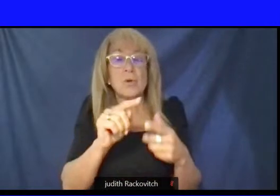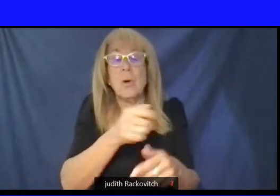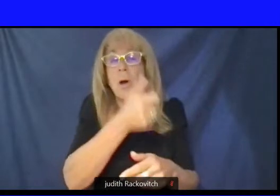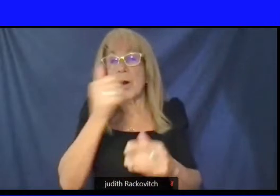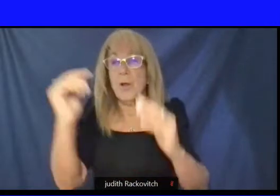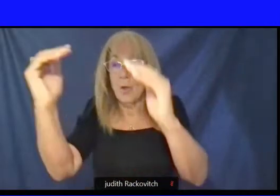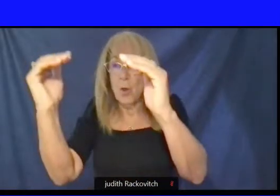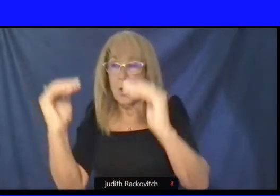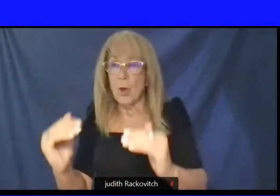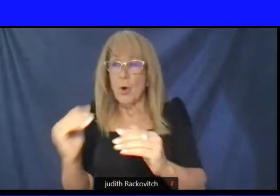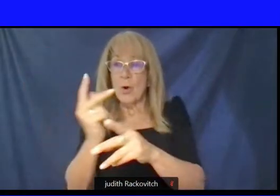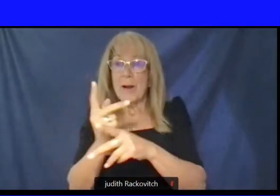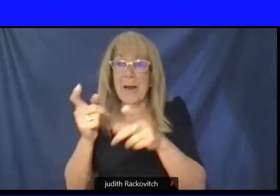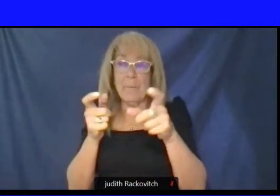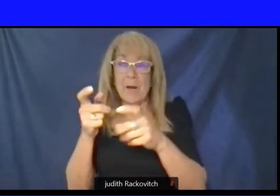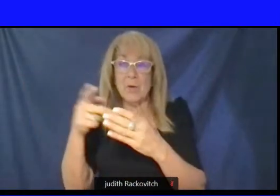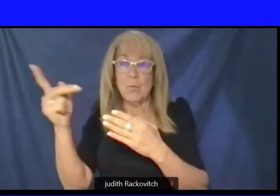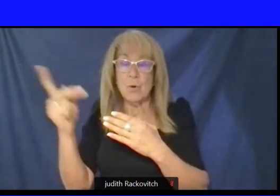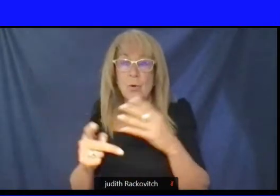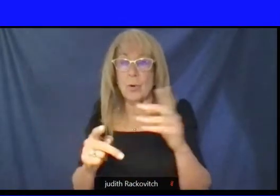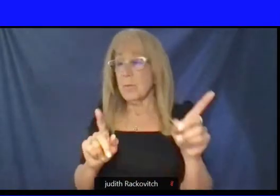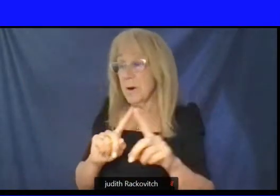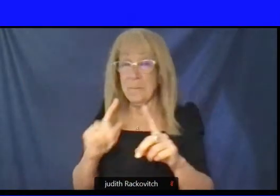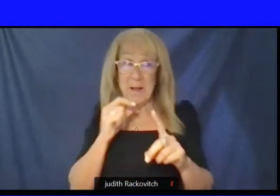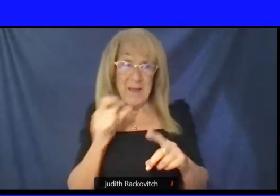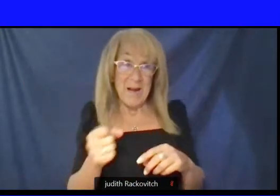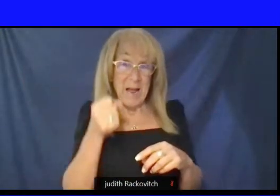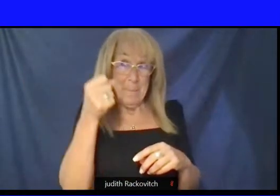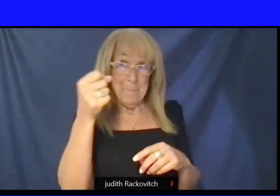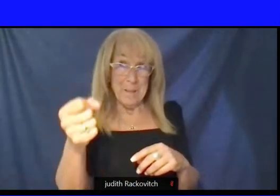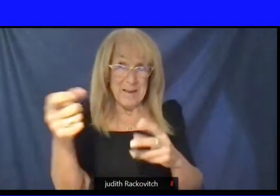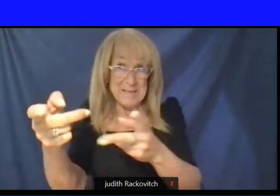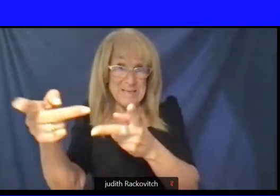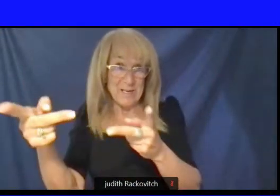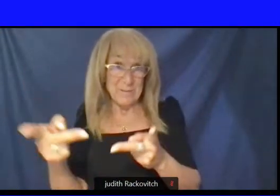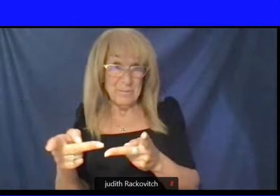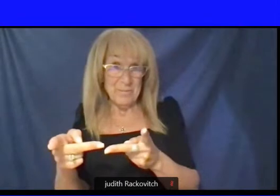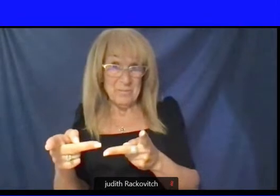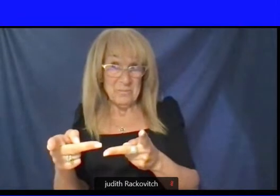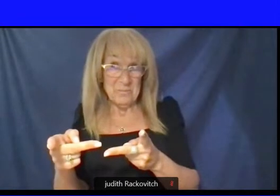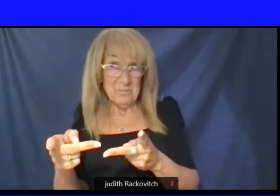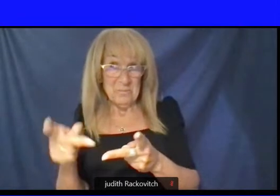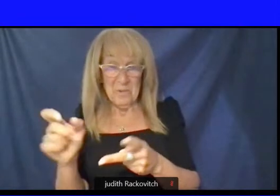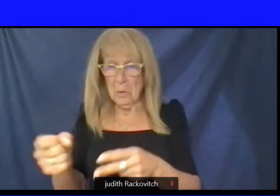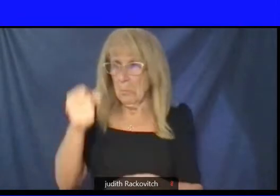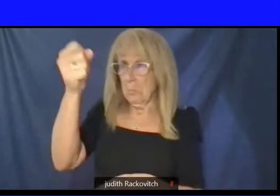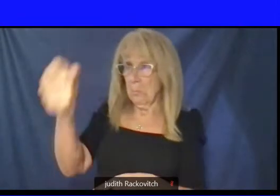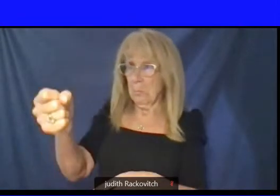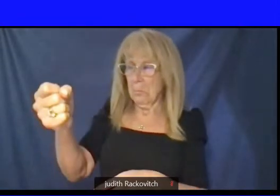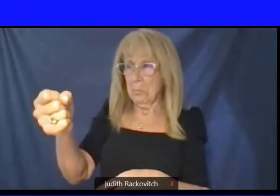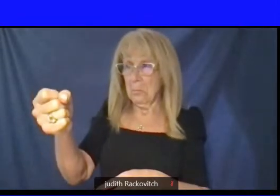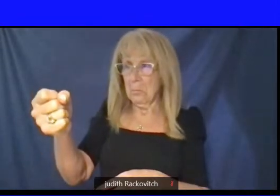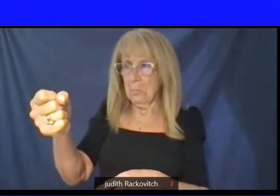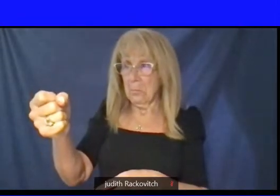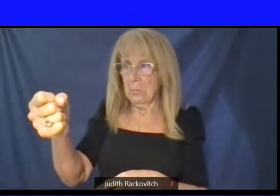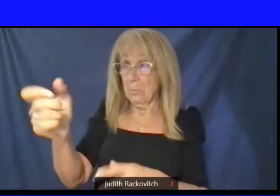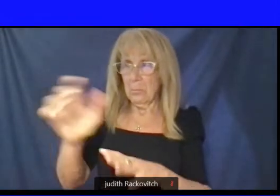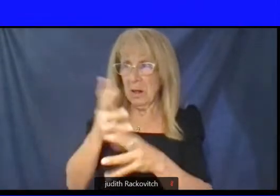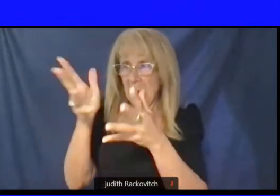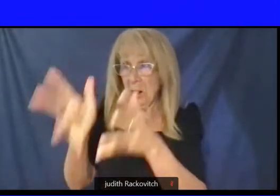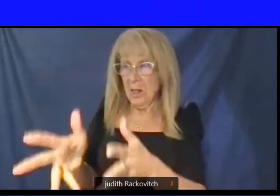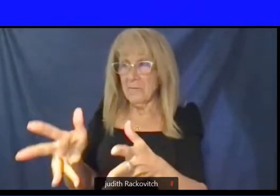that program and engaged in that program and going to that program. Yeah, unfortunately, securing housing is almost